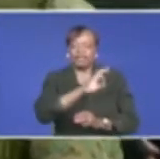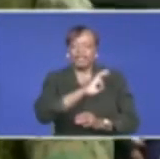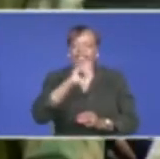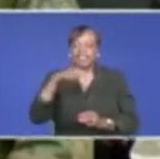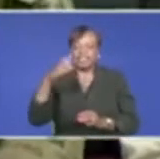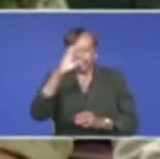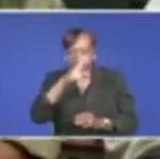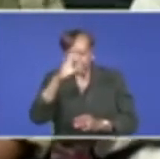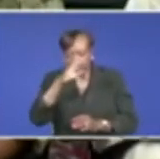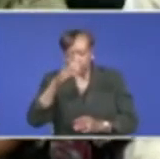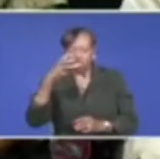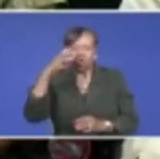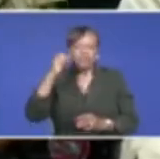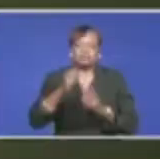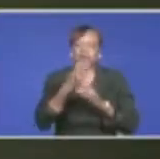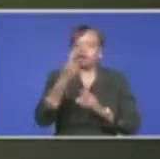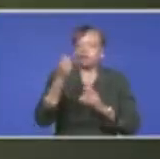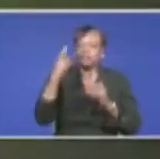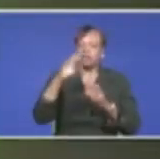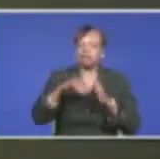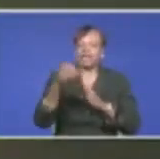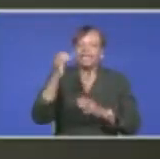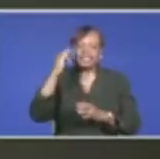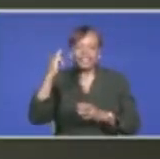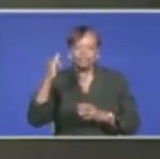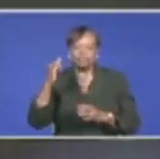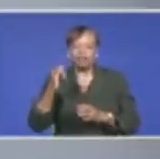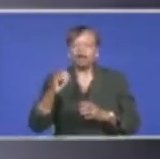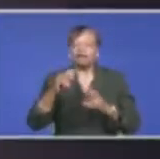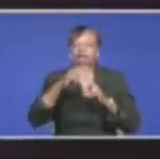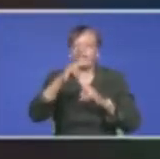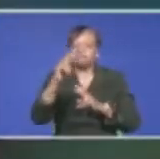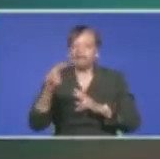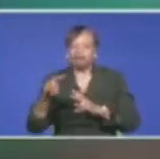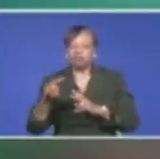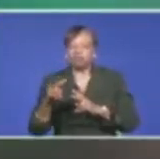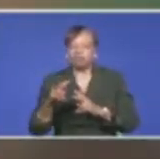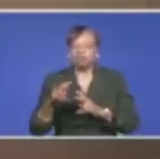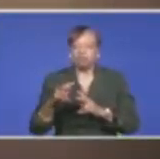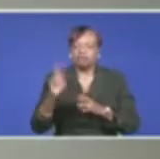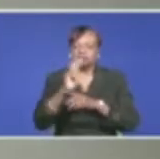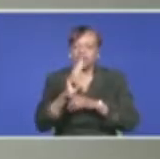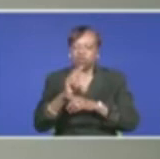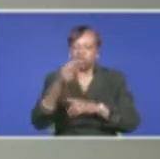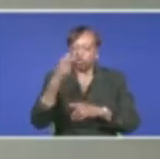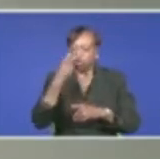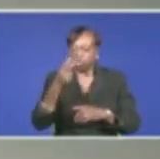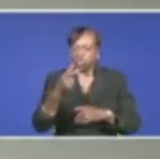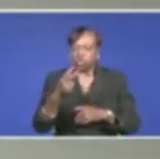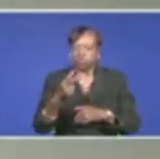the search was sparked by intelligence gathered and a viral video from the prison that showed inmates smoking, listening to music, and